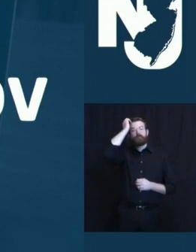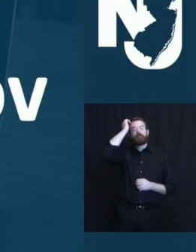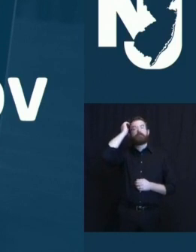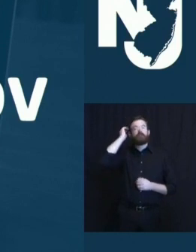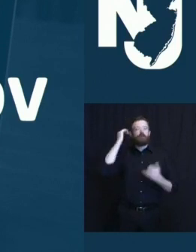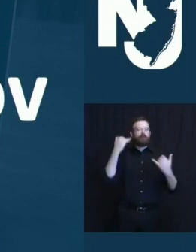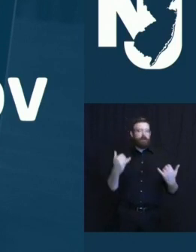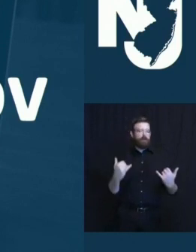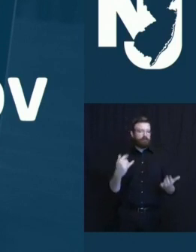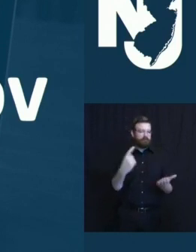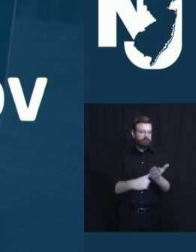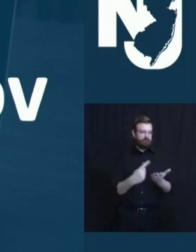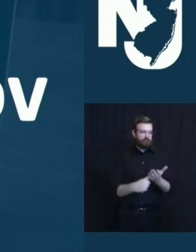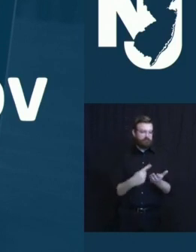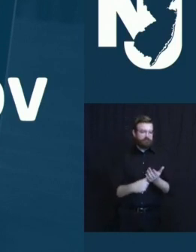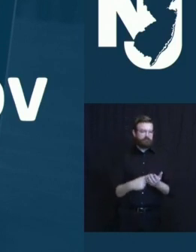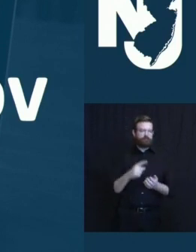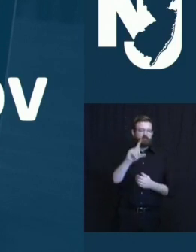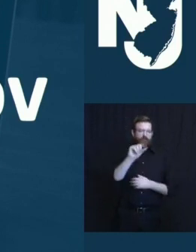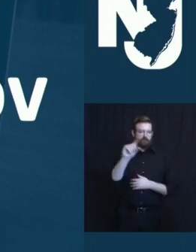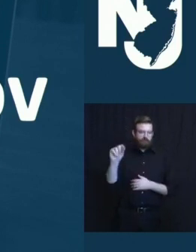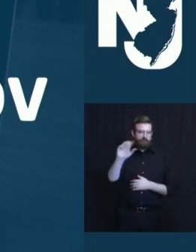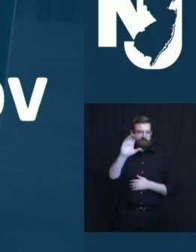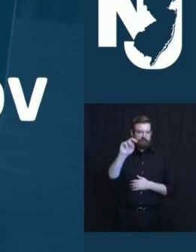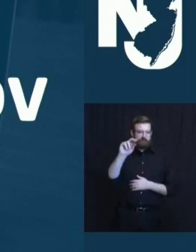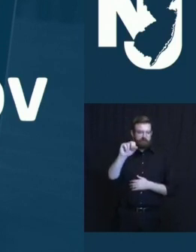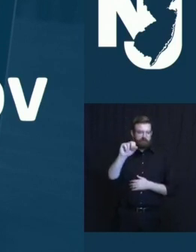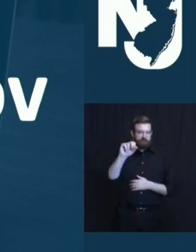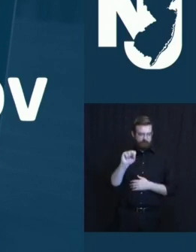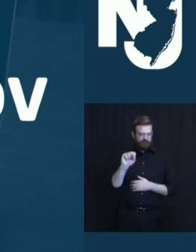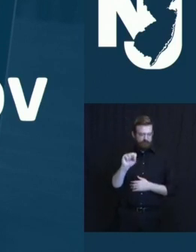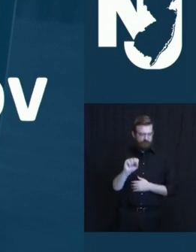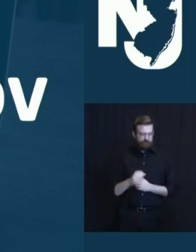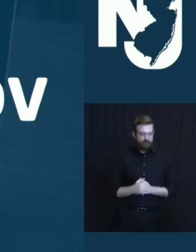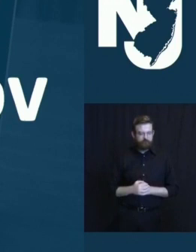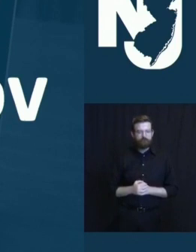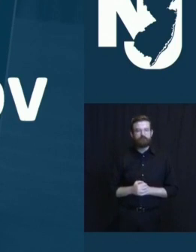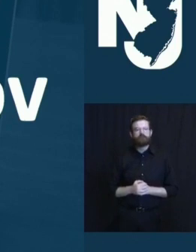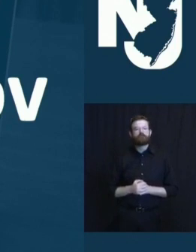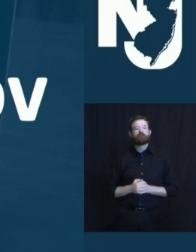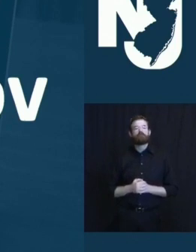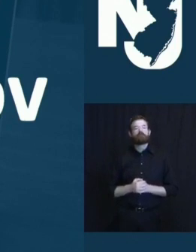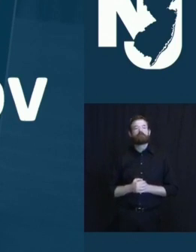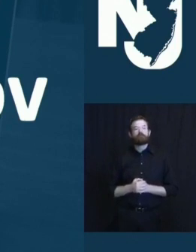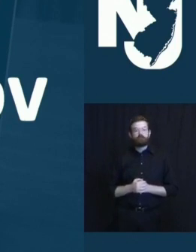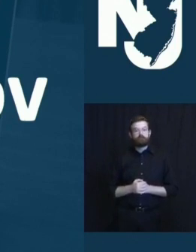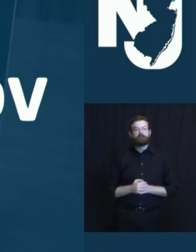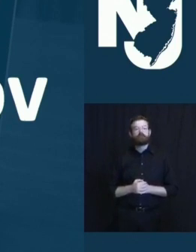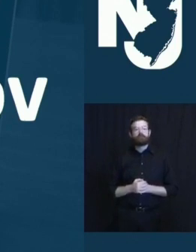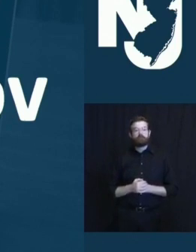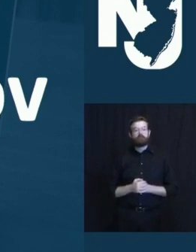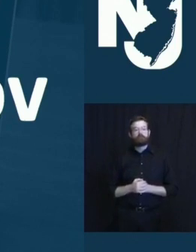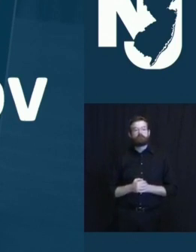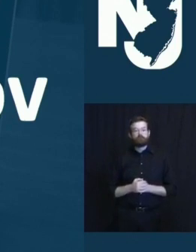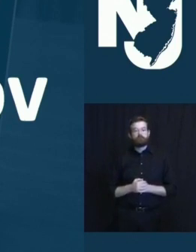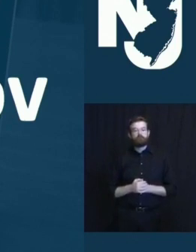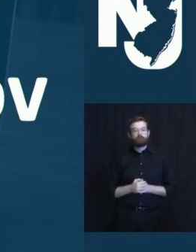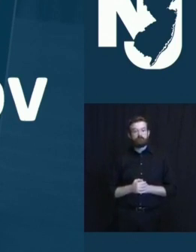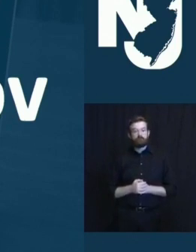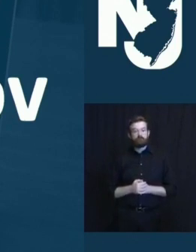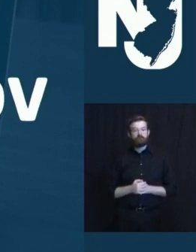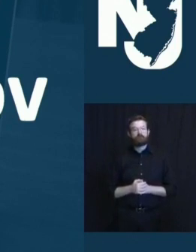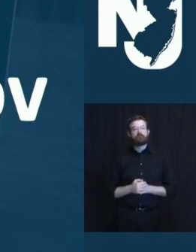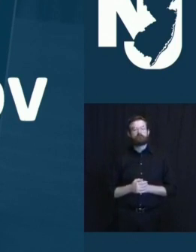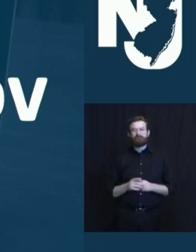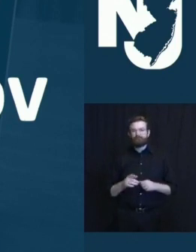county count is vital to our state's future. Our statewide response rate continues to track